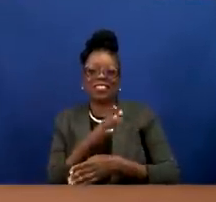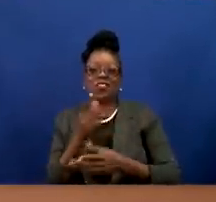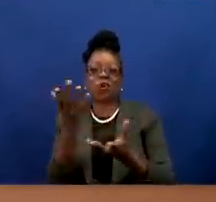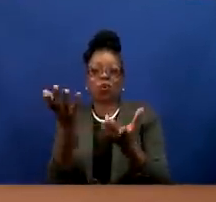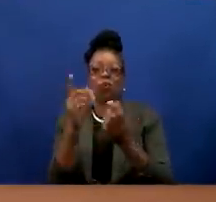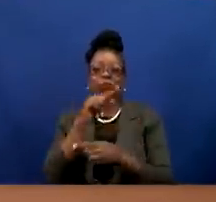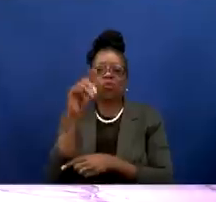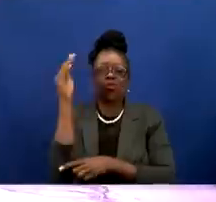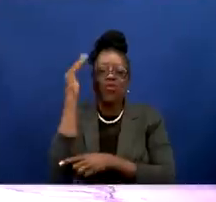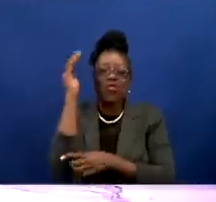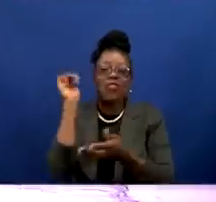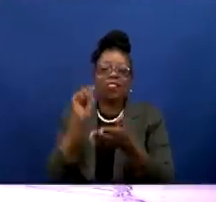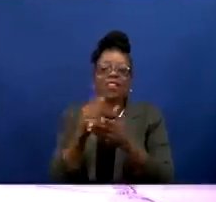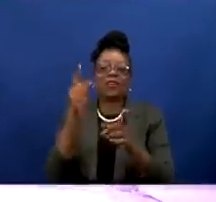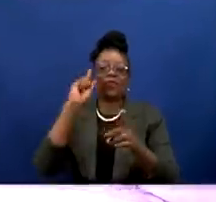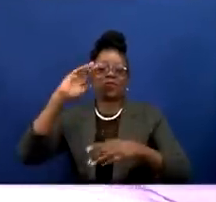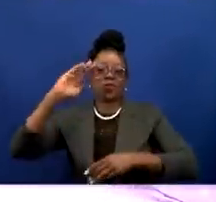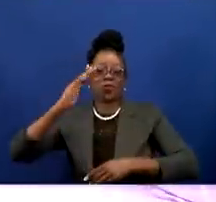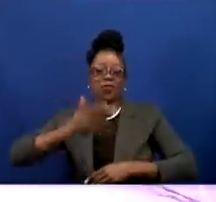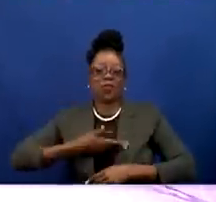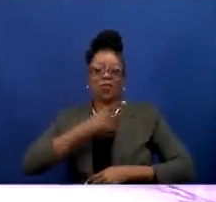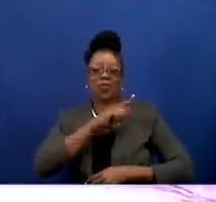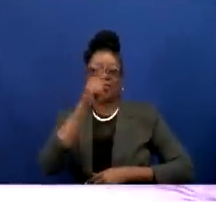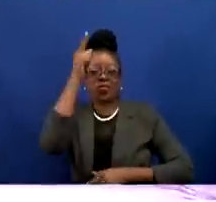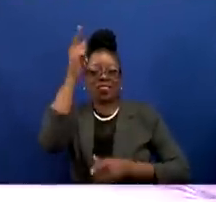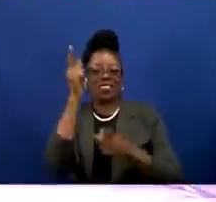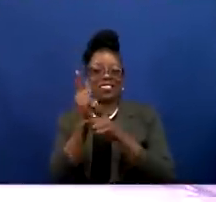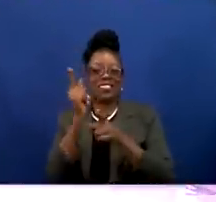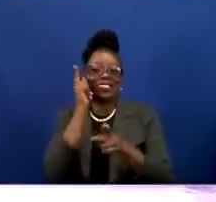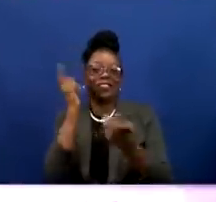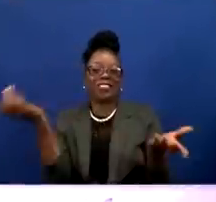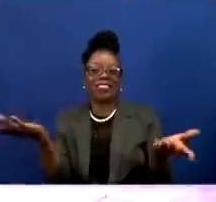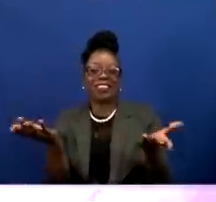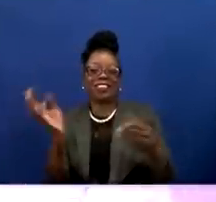welcome you, our brothers, to the Avenue. Come on, Wheeler